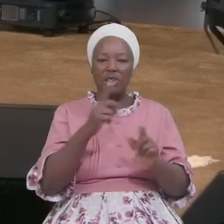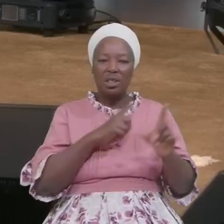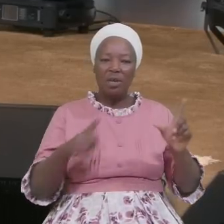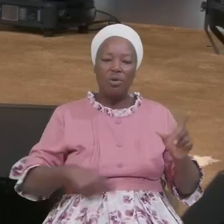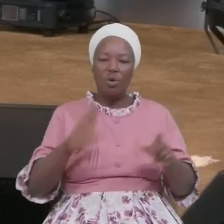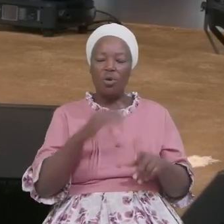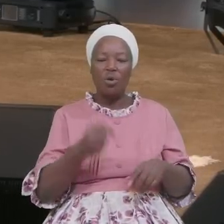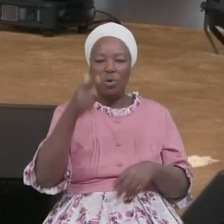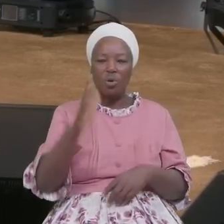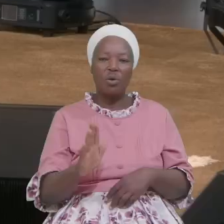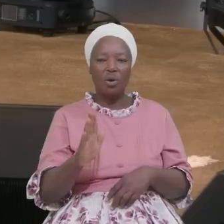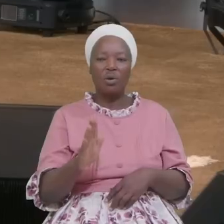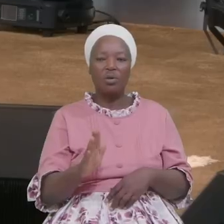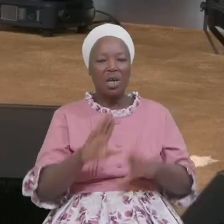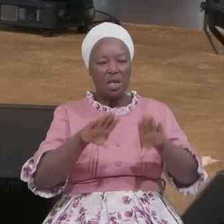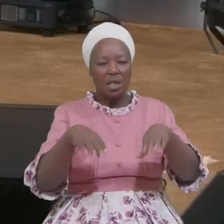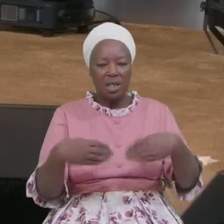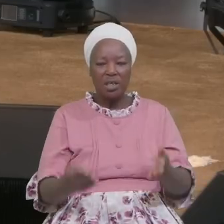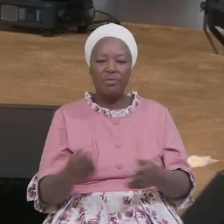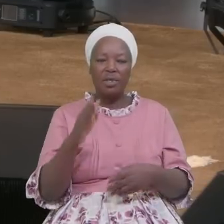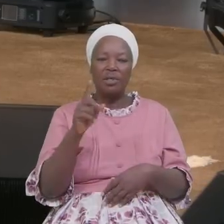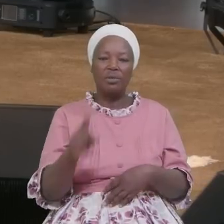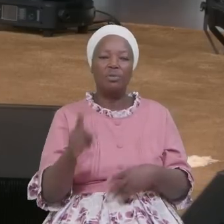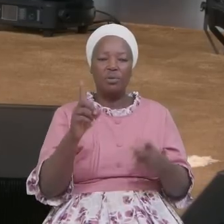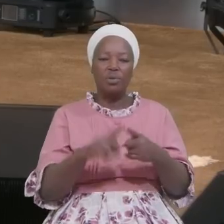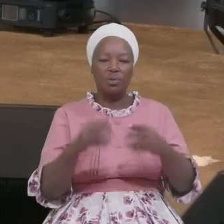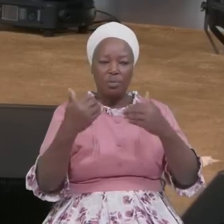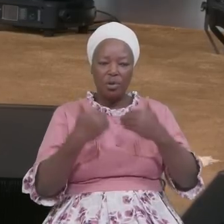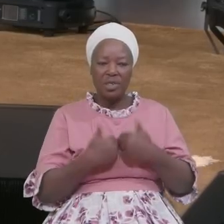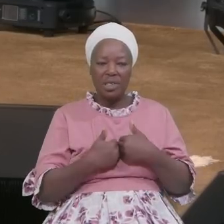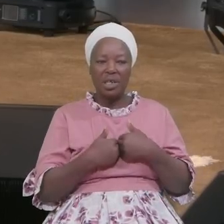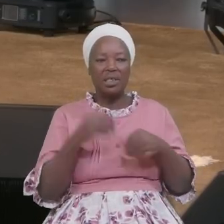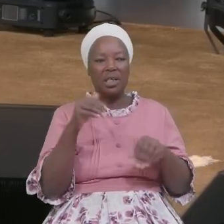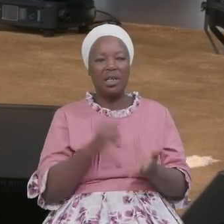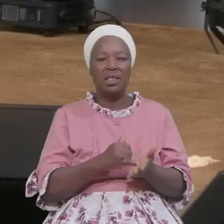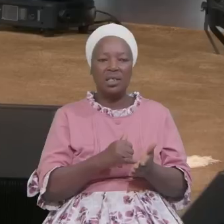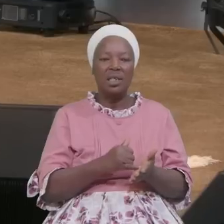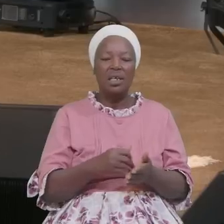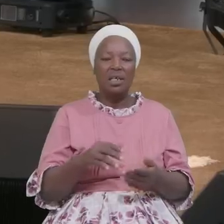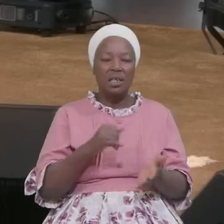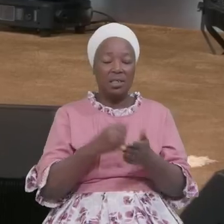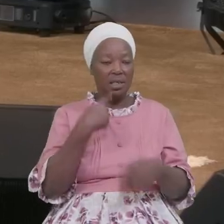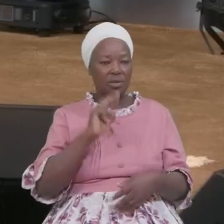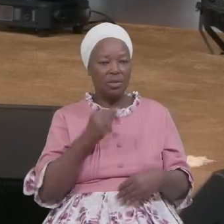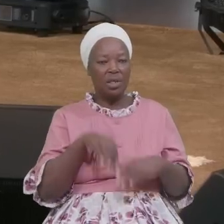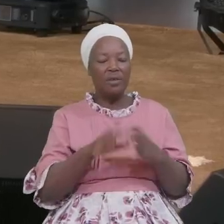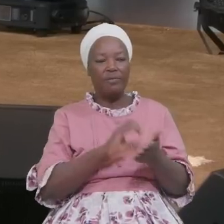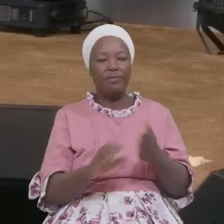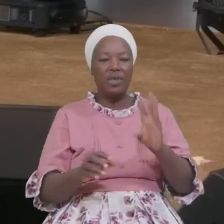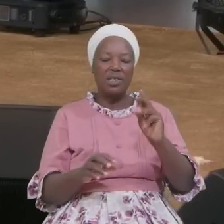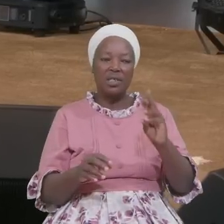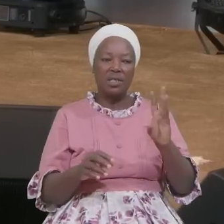your God giveth you to possess it. It tells us in verse 16,